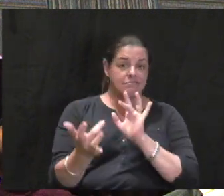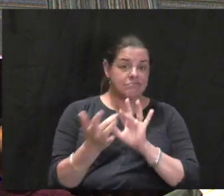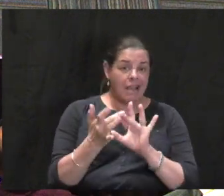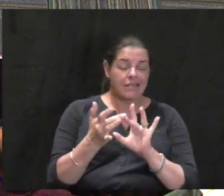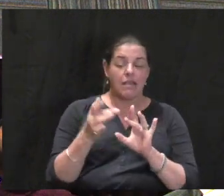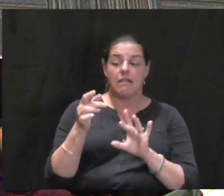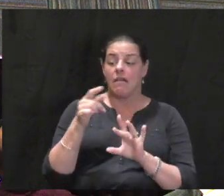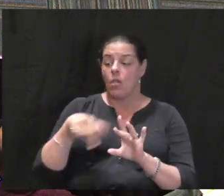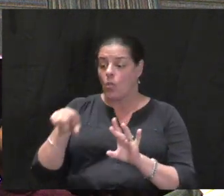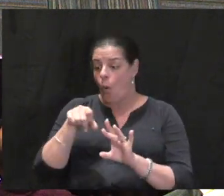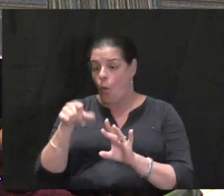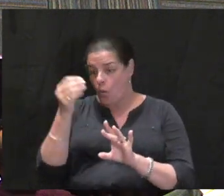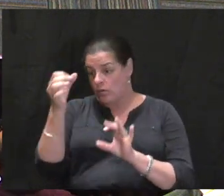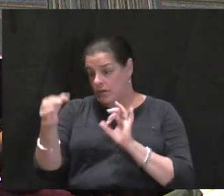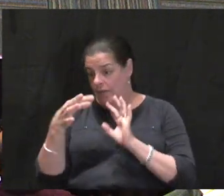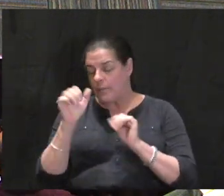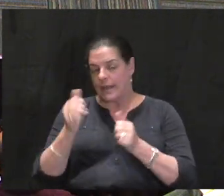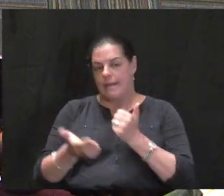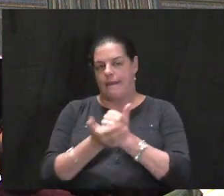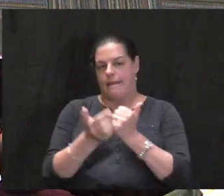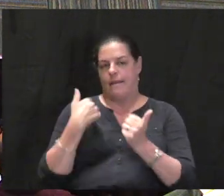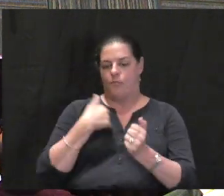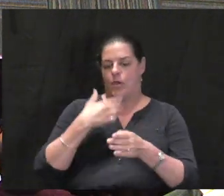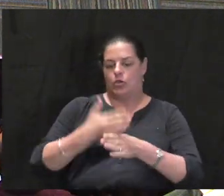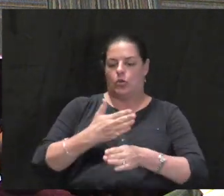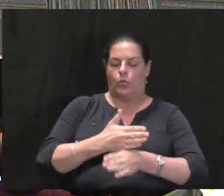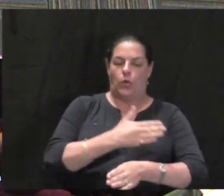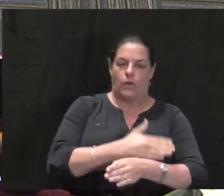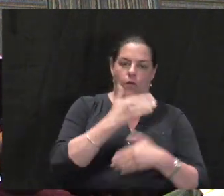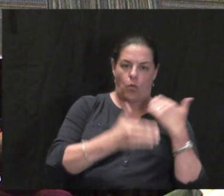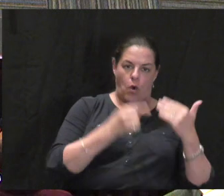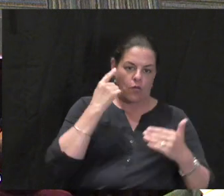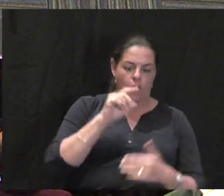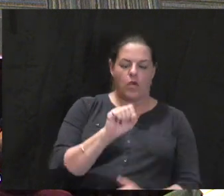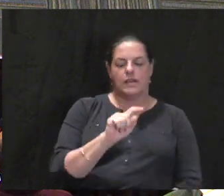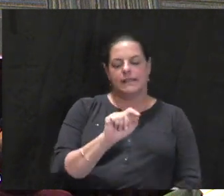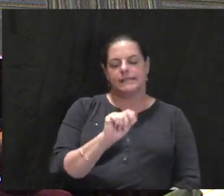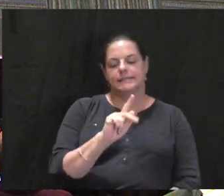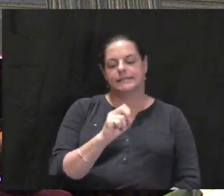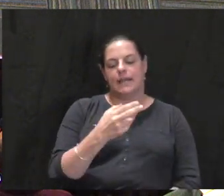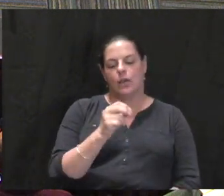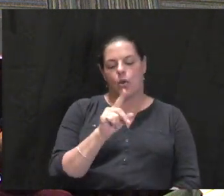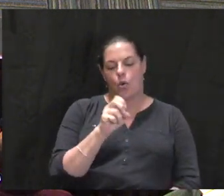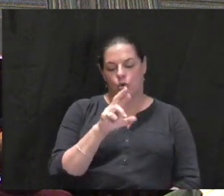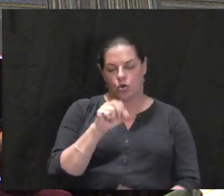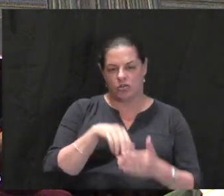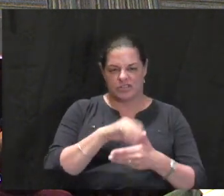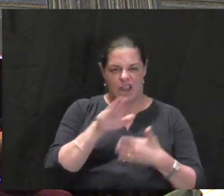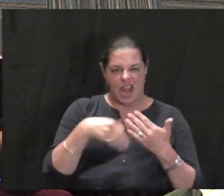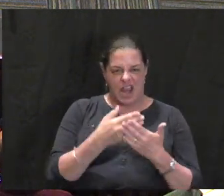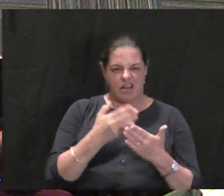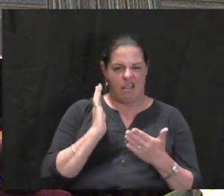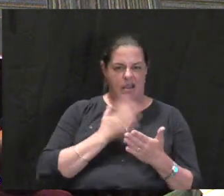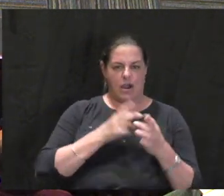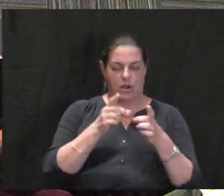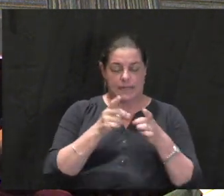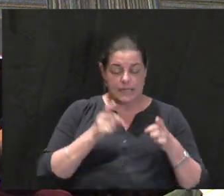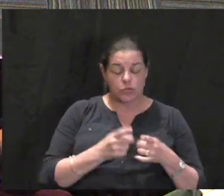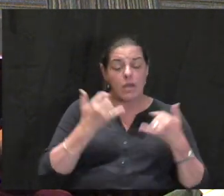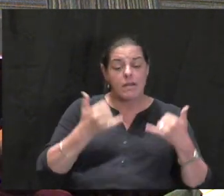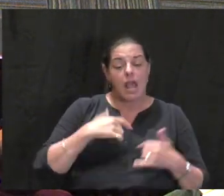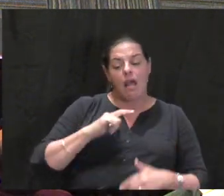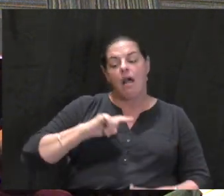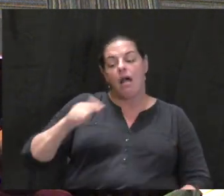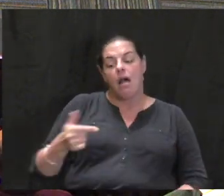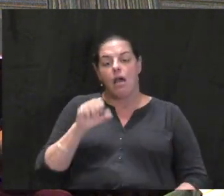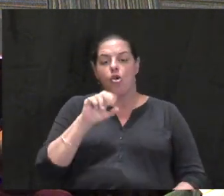talk about a little bit about some of the things that we've handled this year over the different inquiries. I will say to